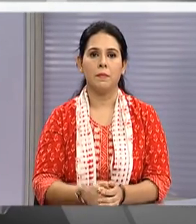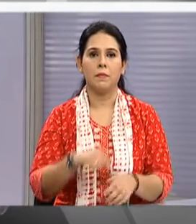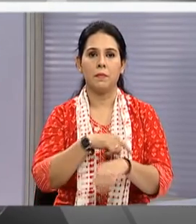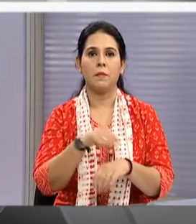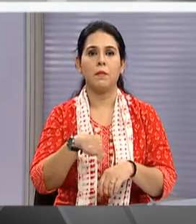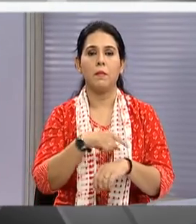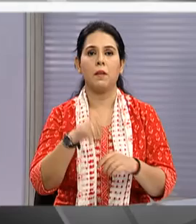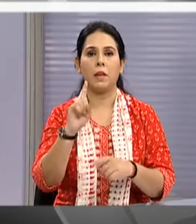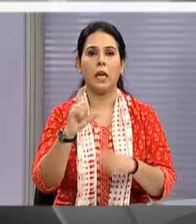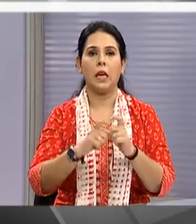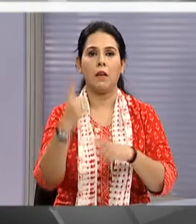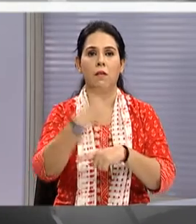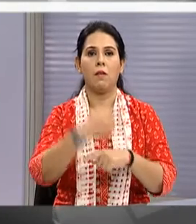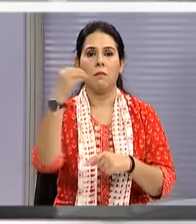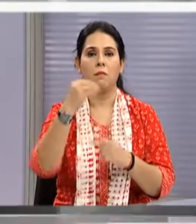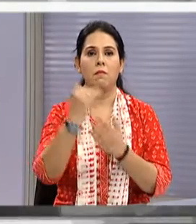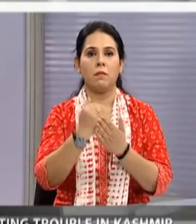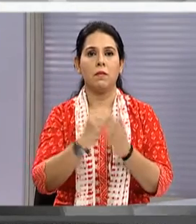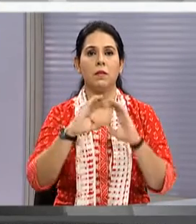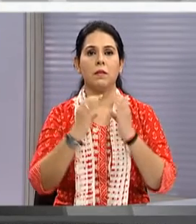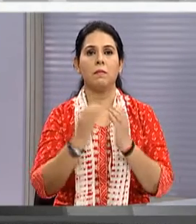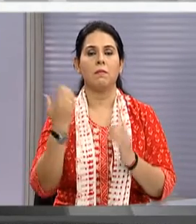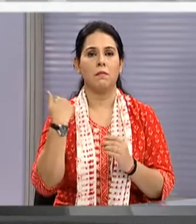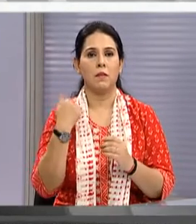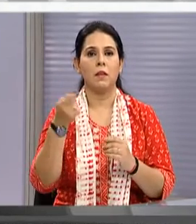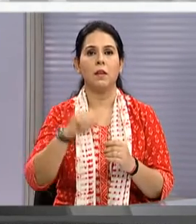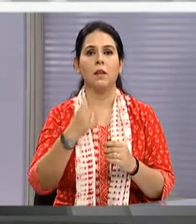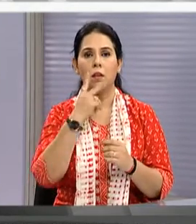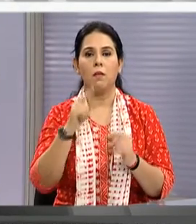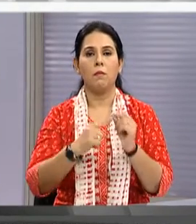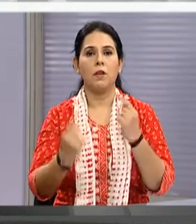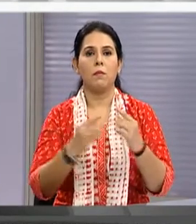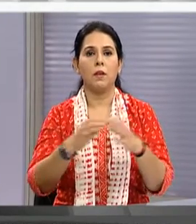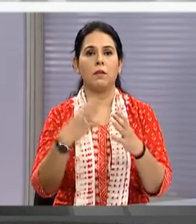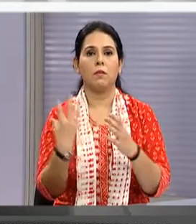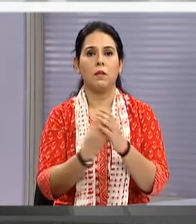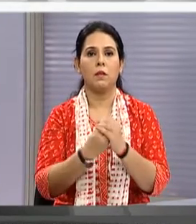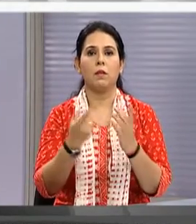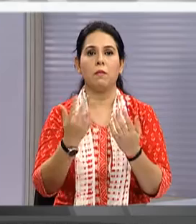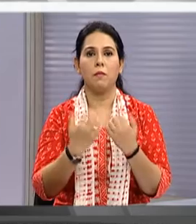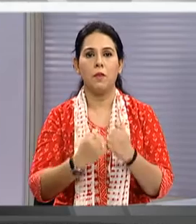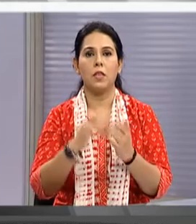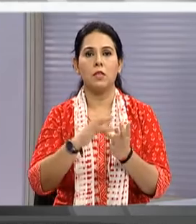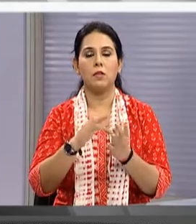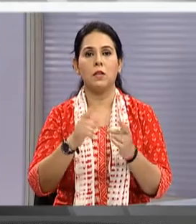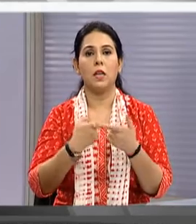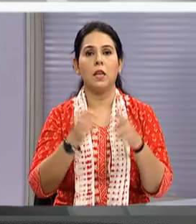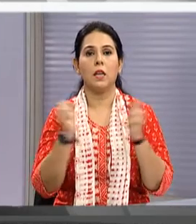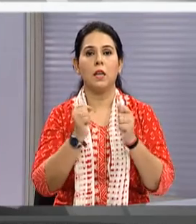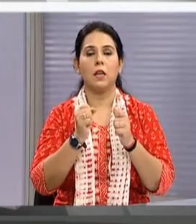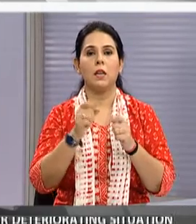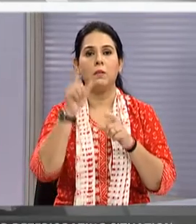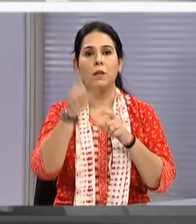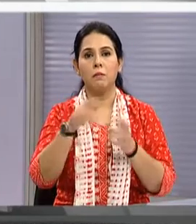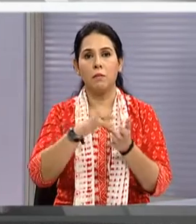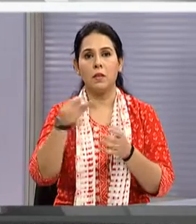The day one of the monsoon session of Parliament yesterday saw all political parties uniting on taking up the prevailing situation in